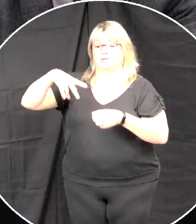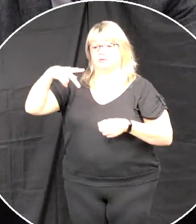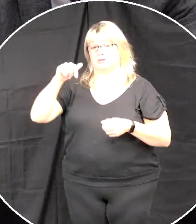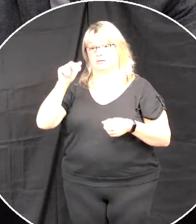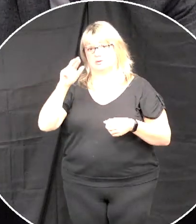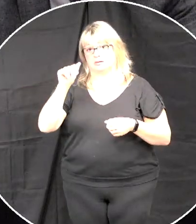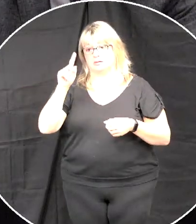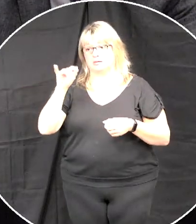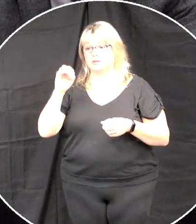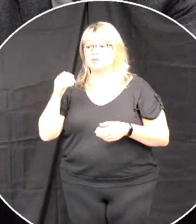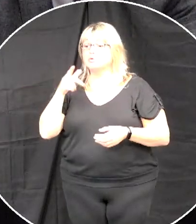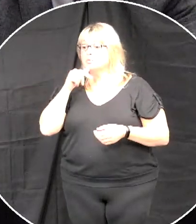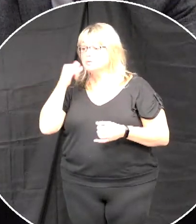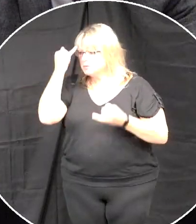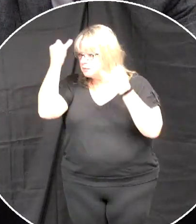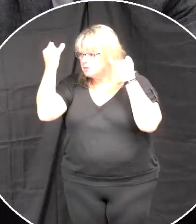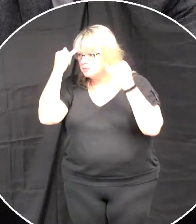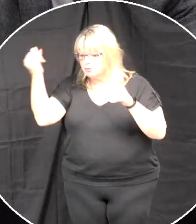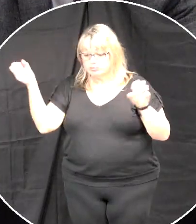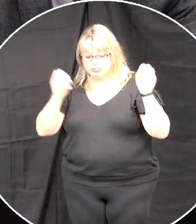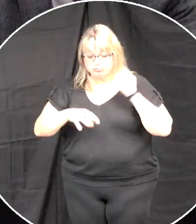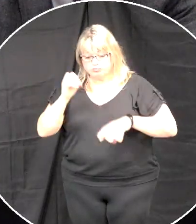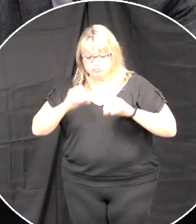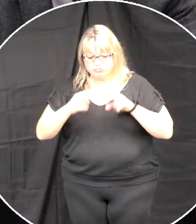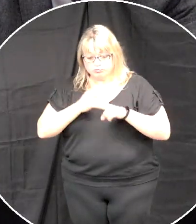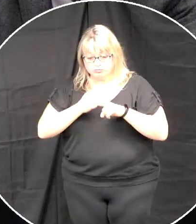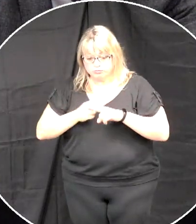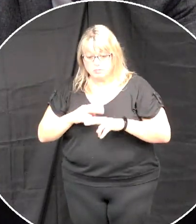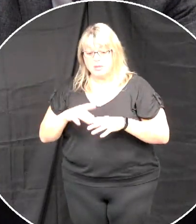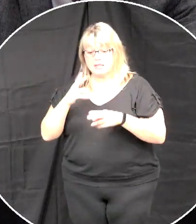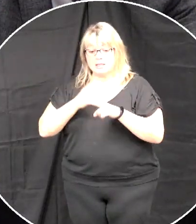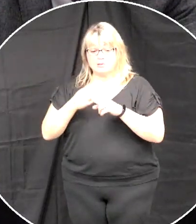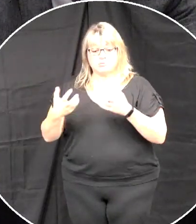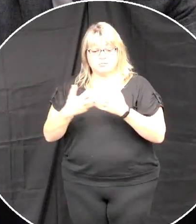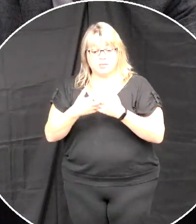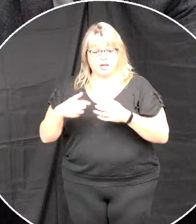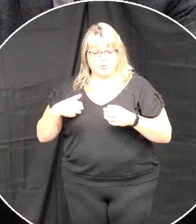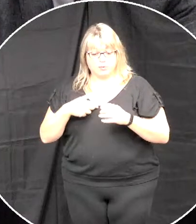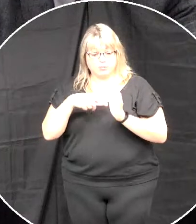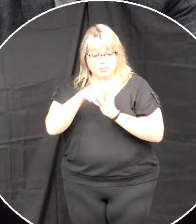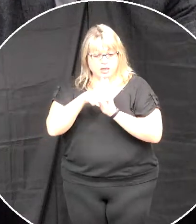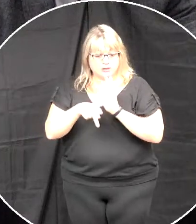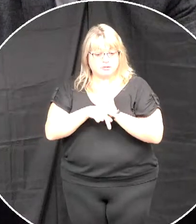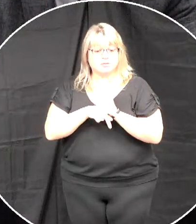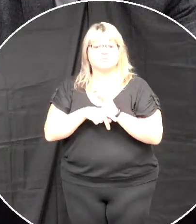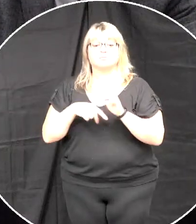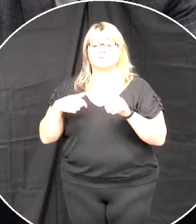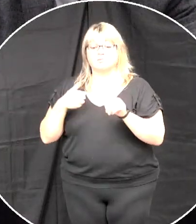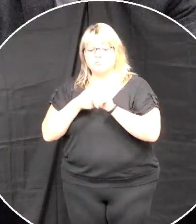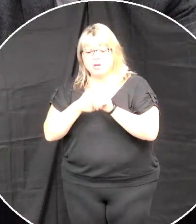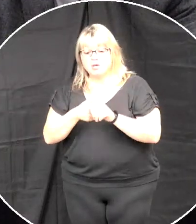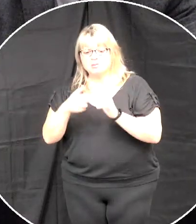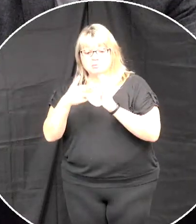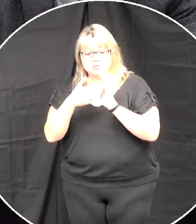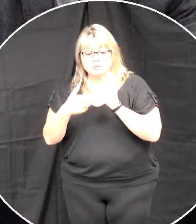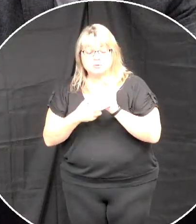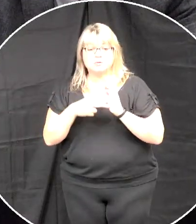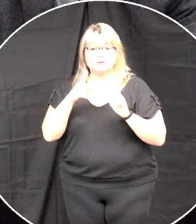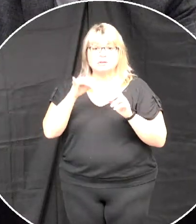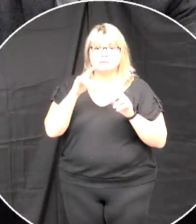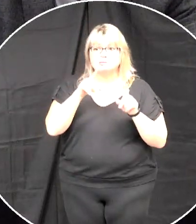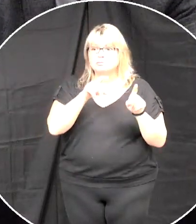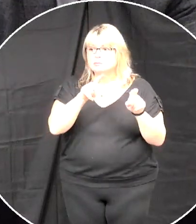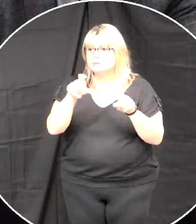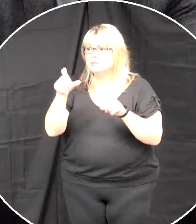those recommendations, made sure the names were in line with our policy guidelines, went back out looking for people